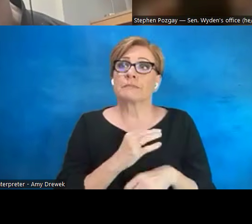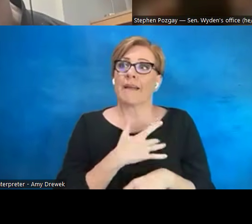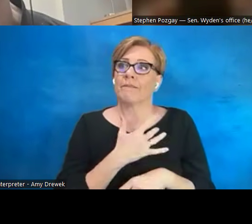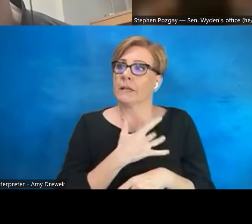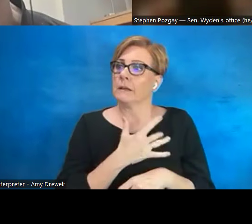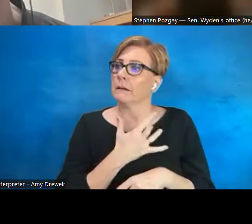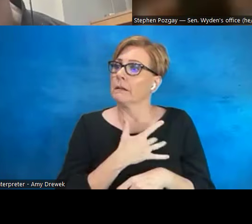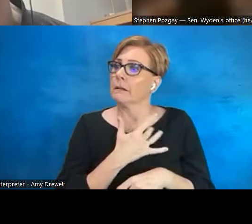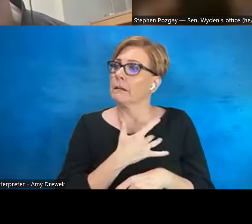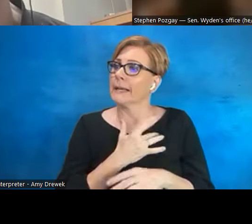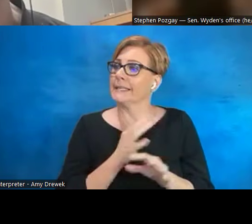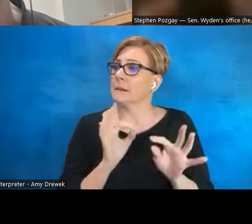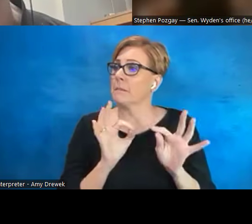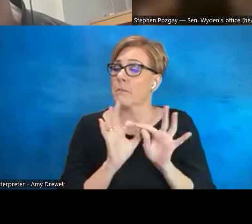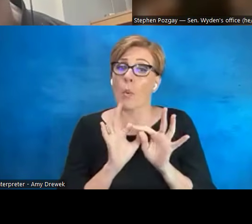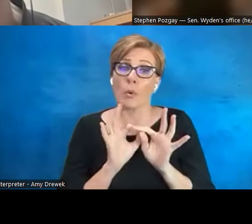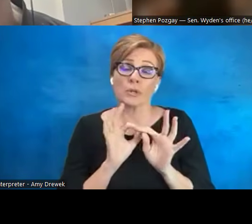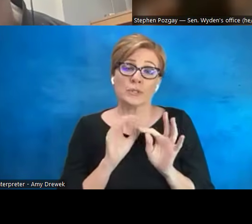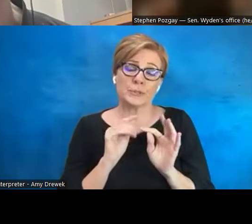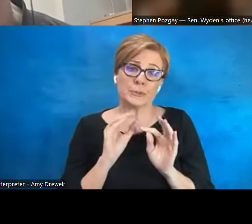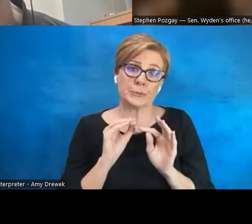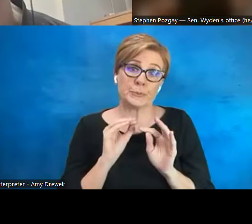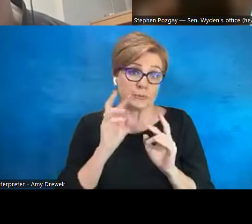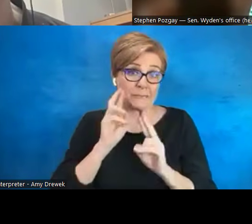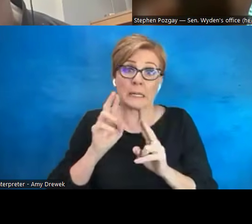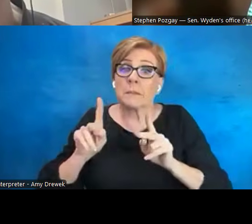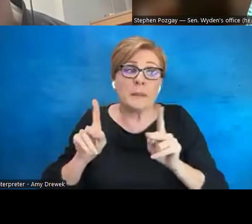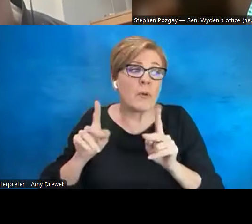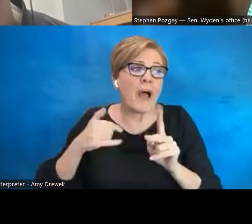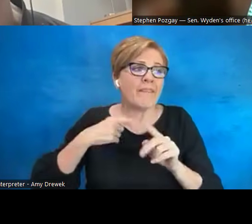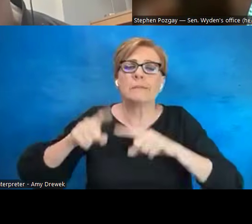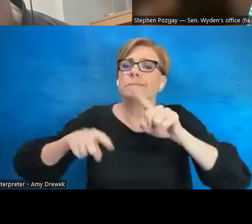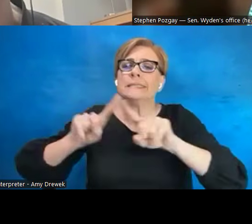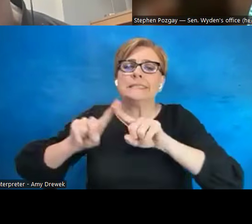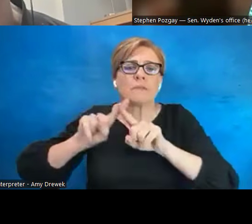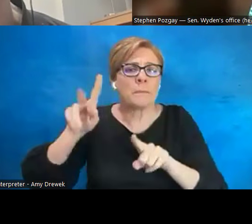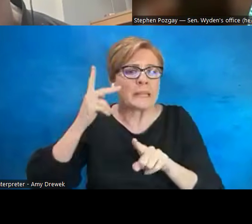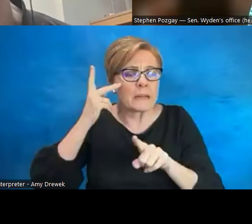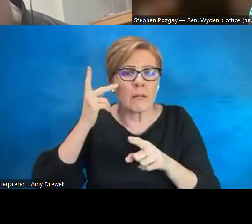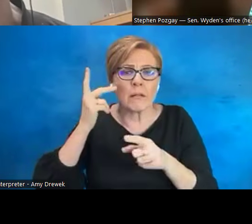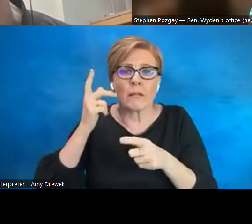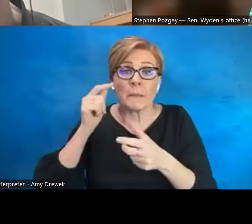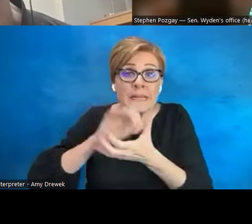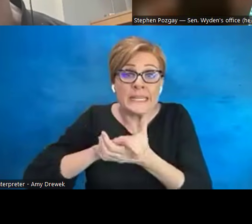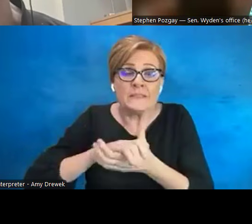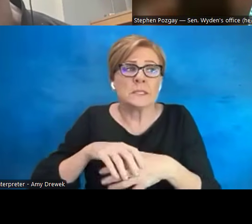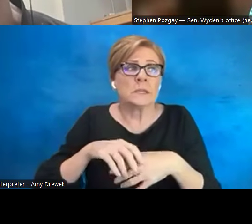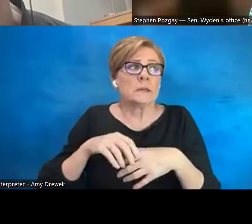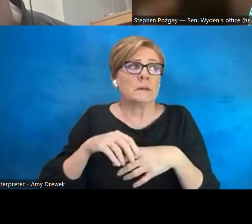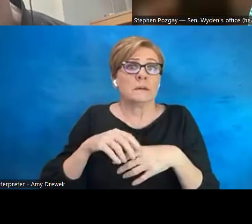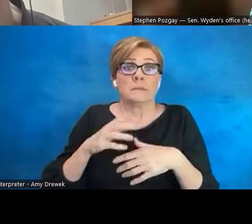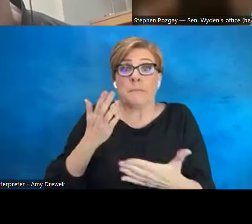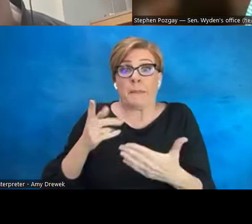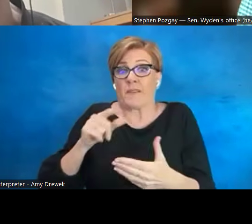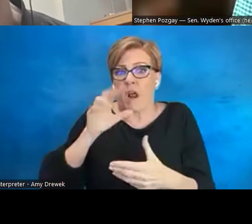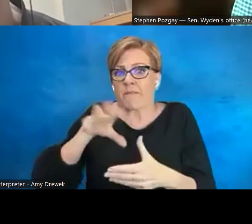that clients may have different political beliefs or may not be engaged at all politically. And I don't want to alienate someone, but I also think